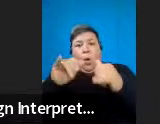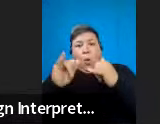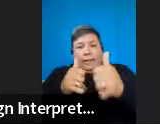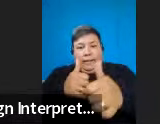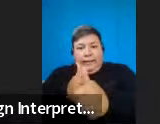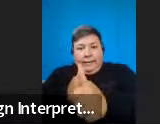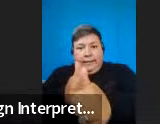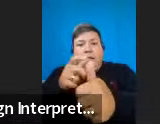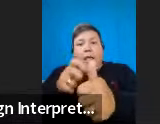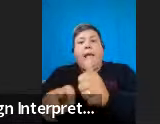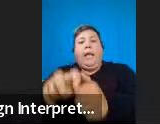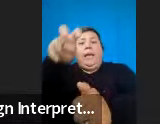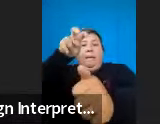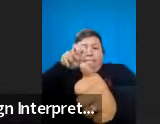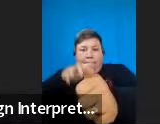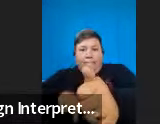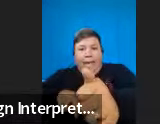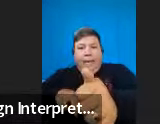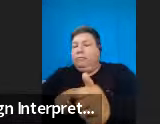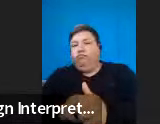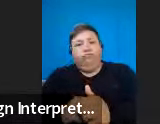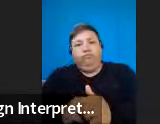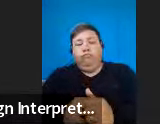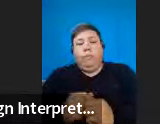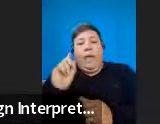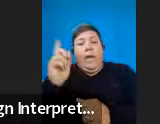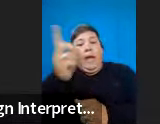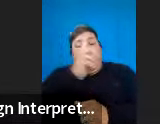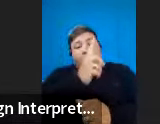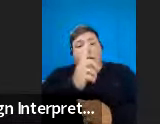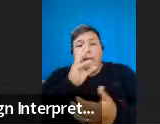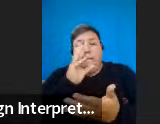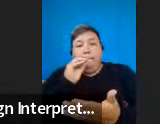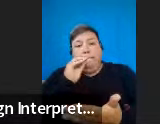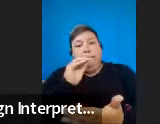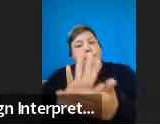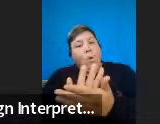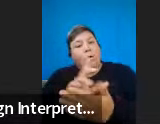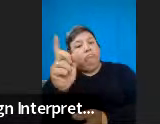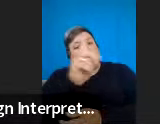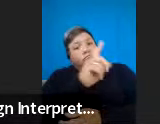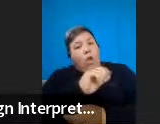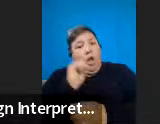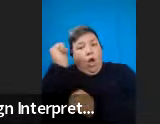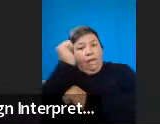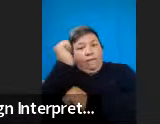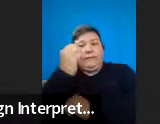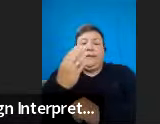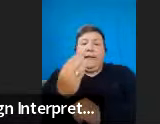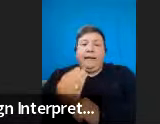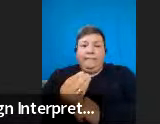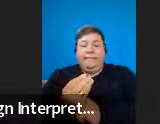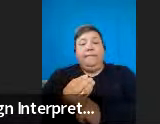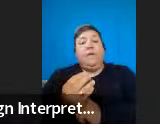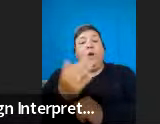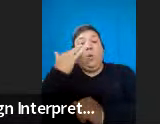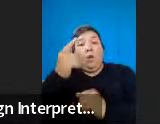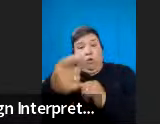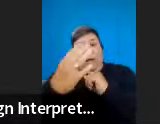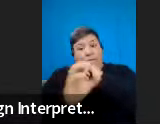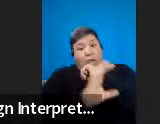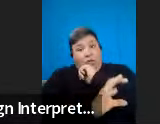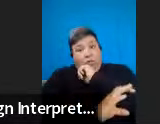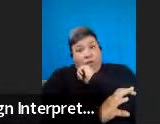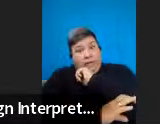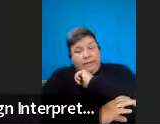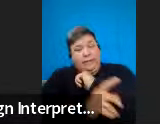of bookings that each and every office has on time at any given time. So when you are an accredited trader and you need